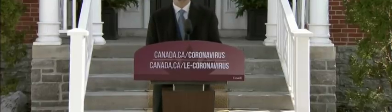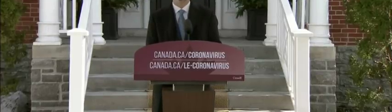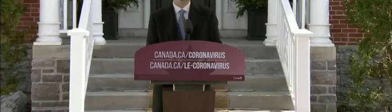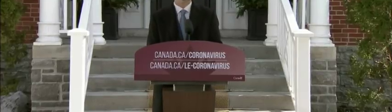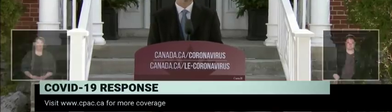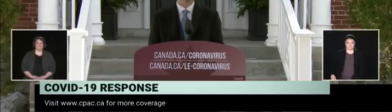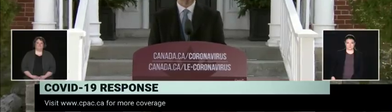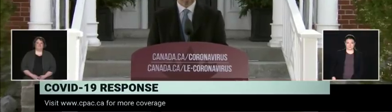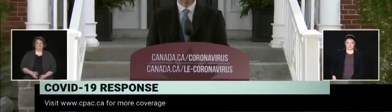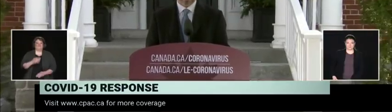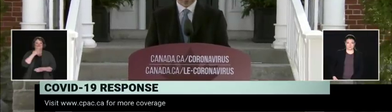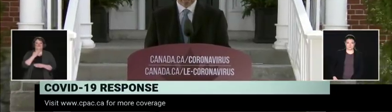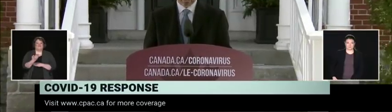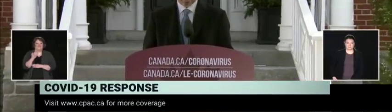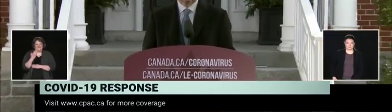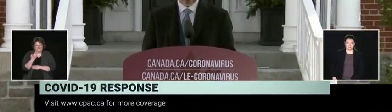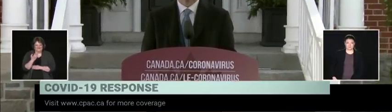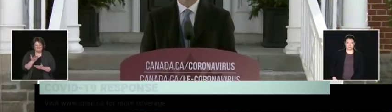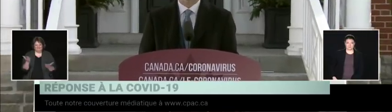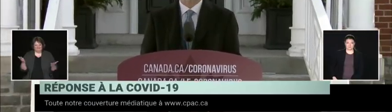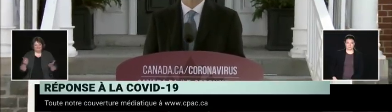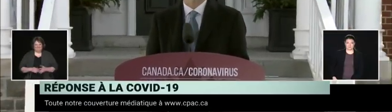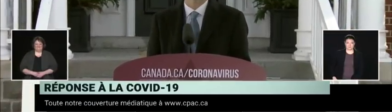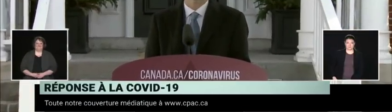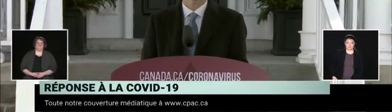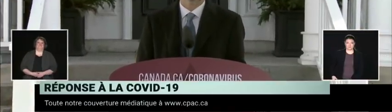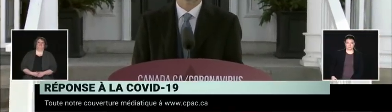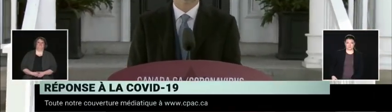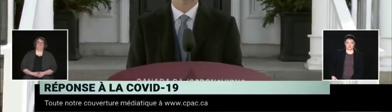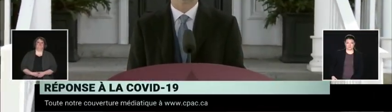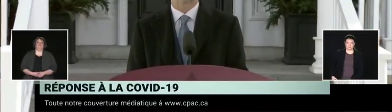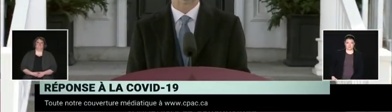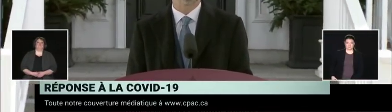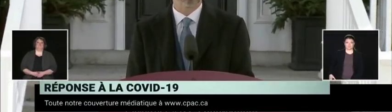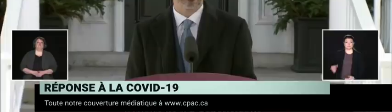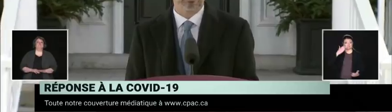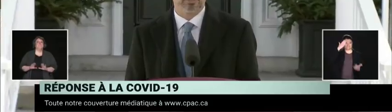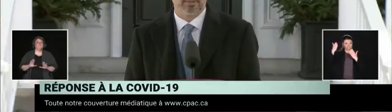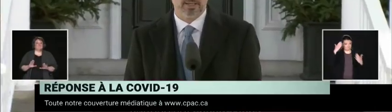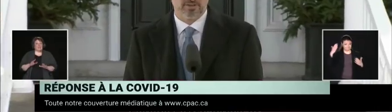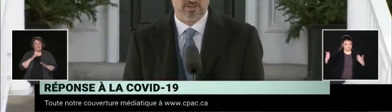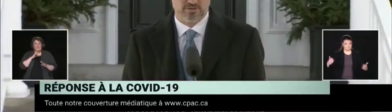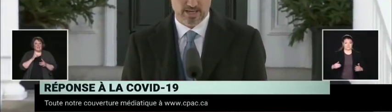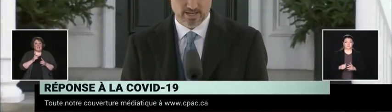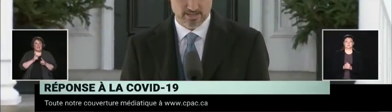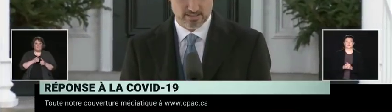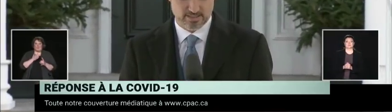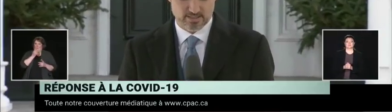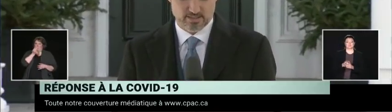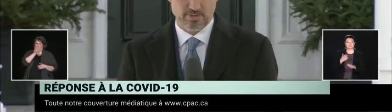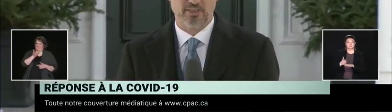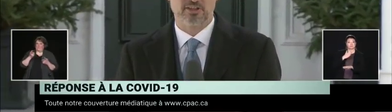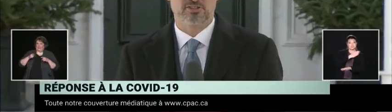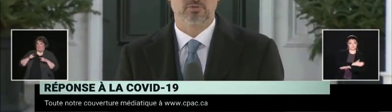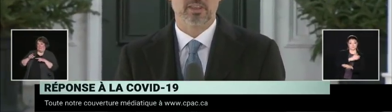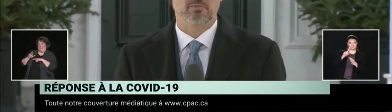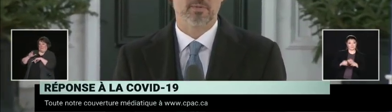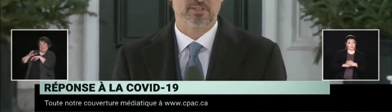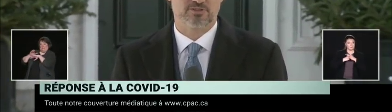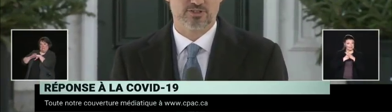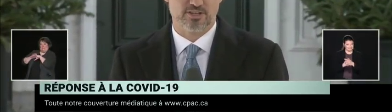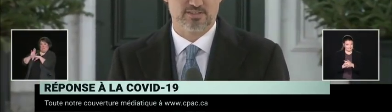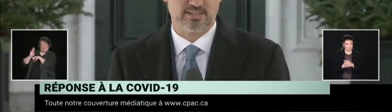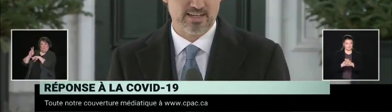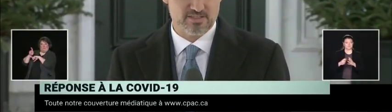Bonjour tout le monde. Hello everyone. Before we get into things, I want to address recent news coming out of the UK. My thoughts are with